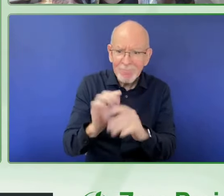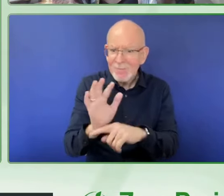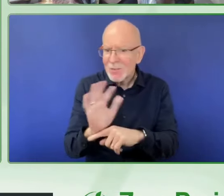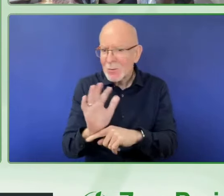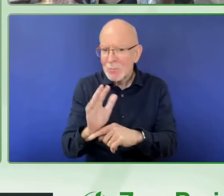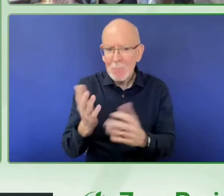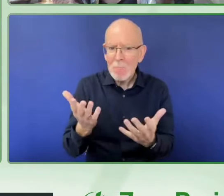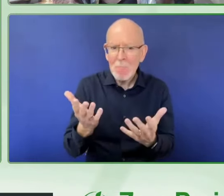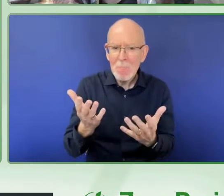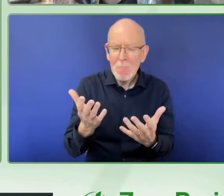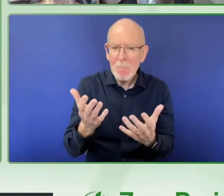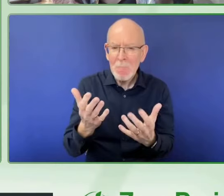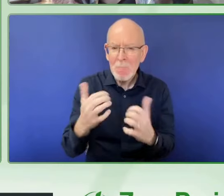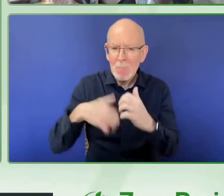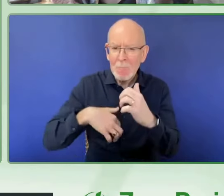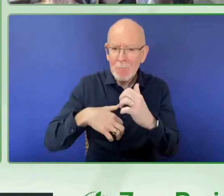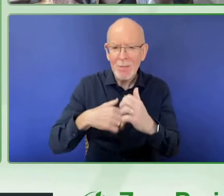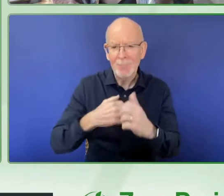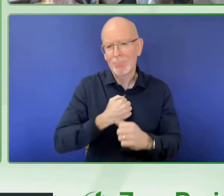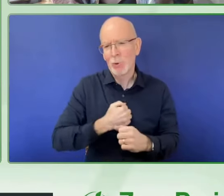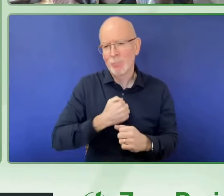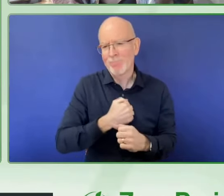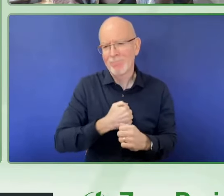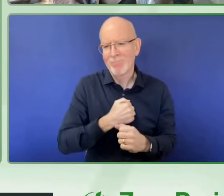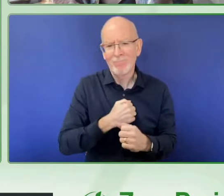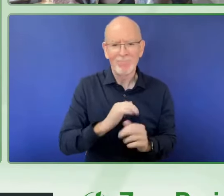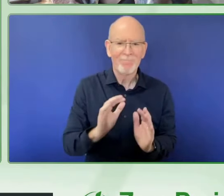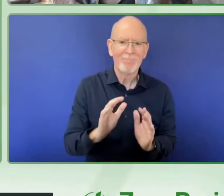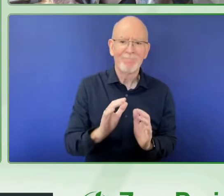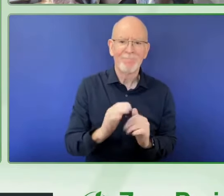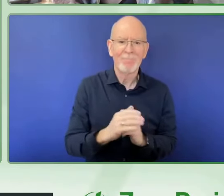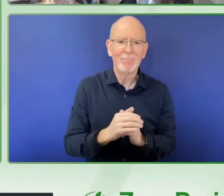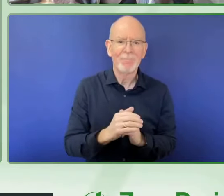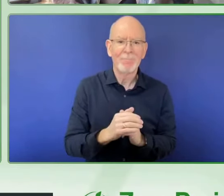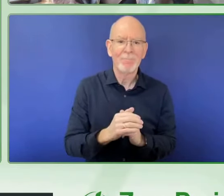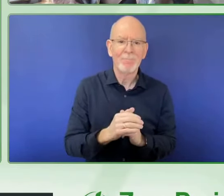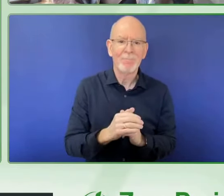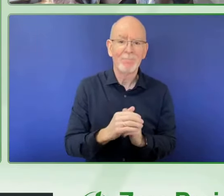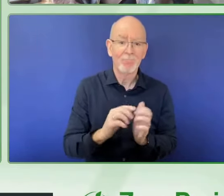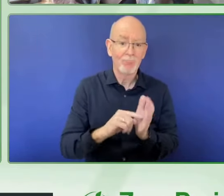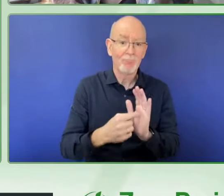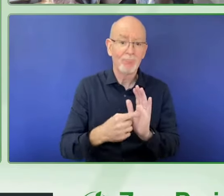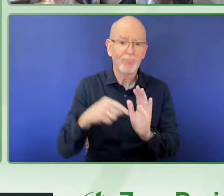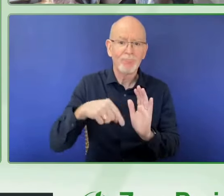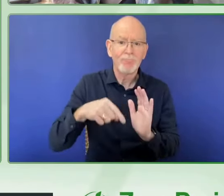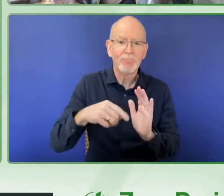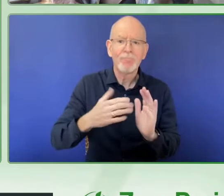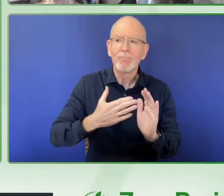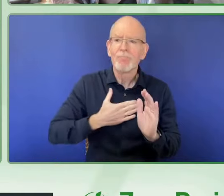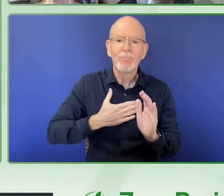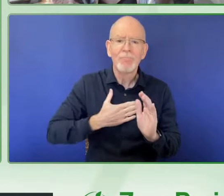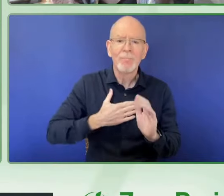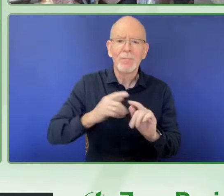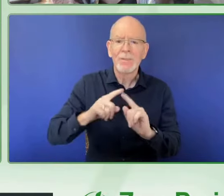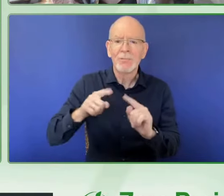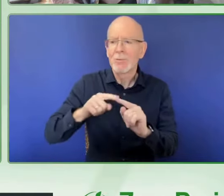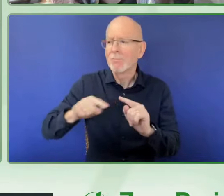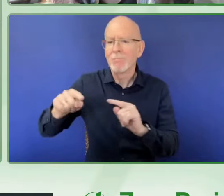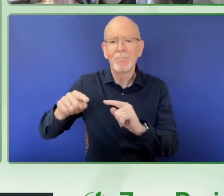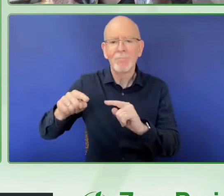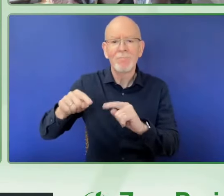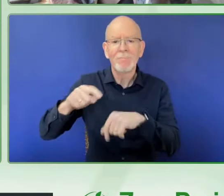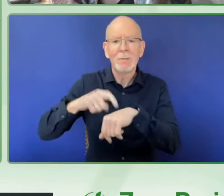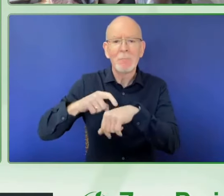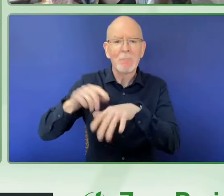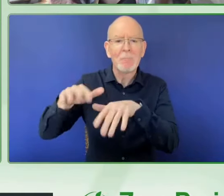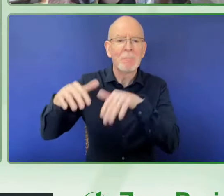Well, one of the SOCIA's projects that I would like to highlight is the project led by María Fernanda Durán. She has a